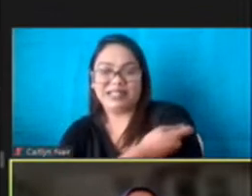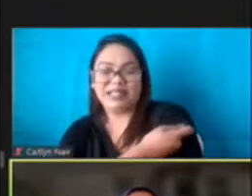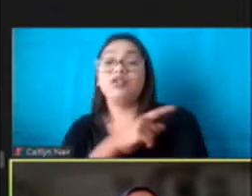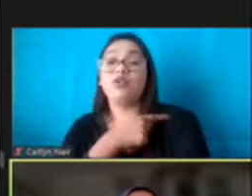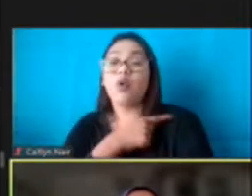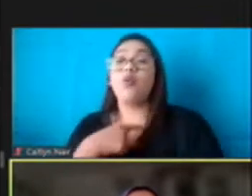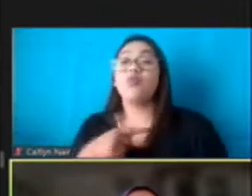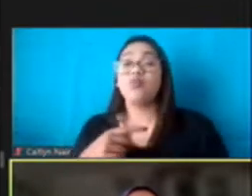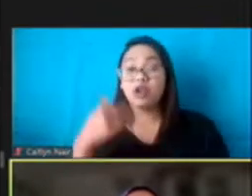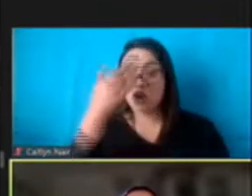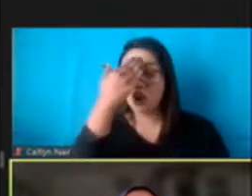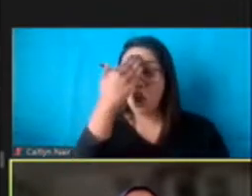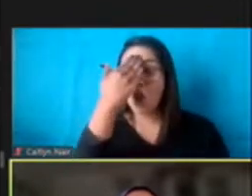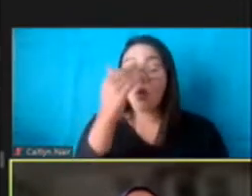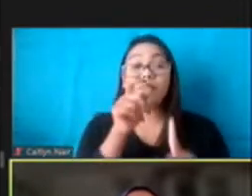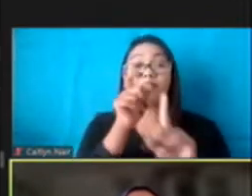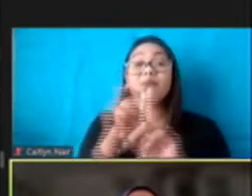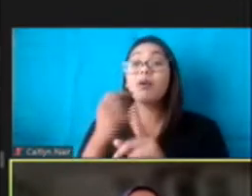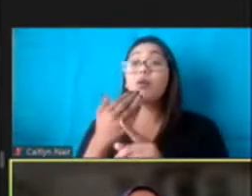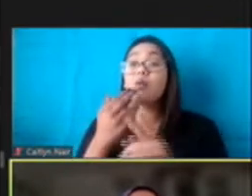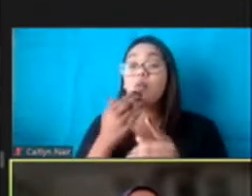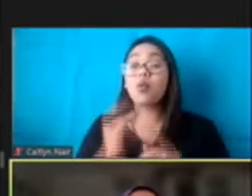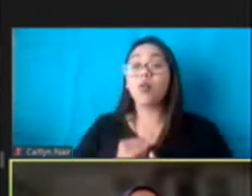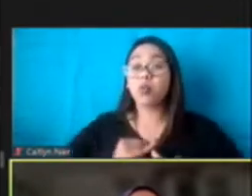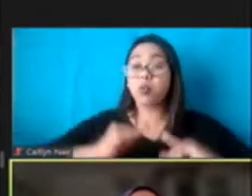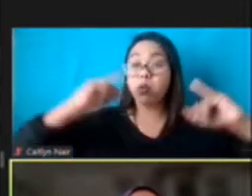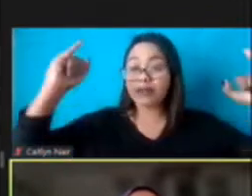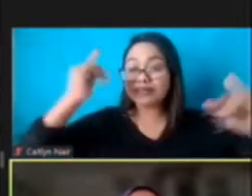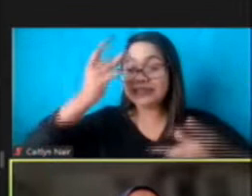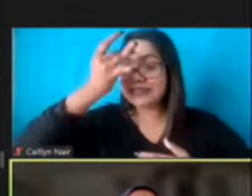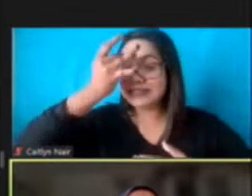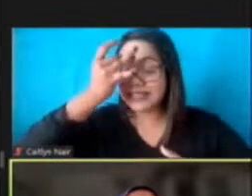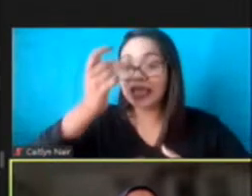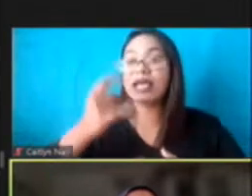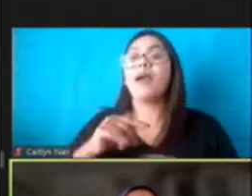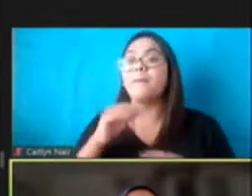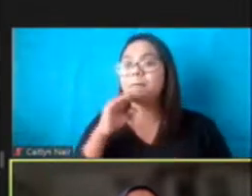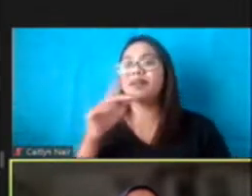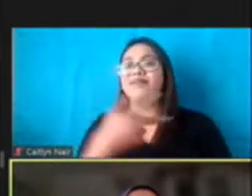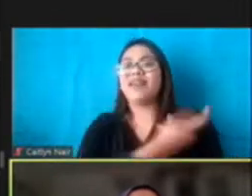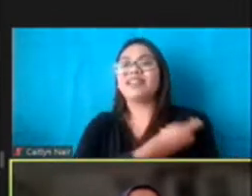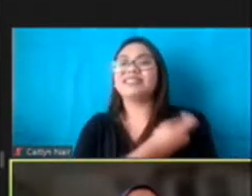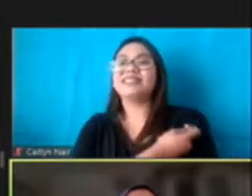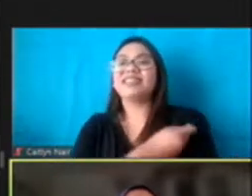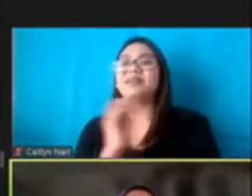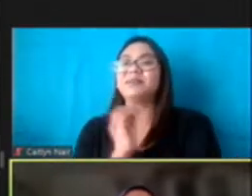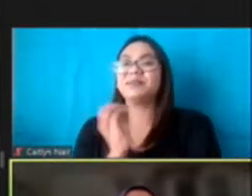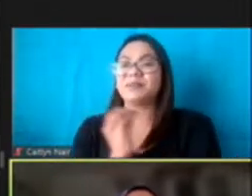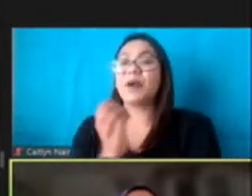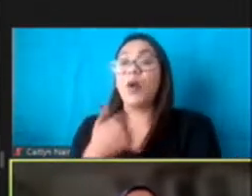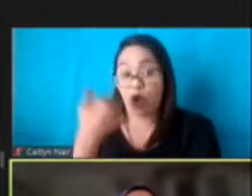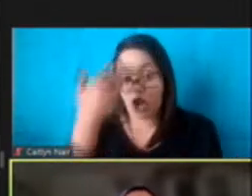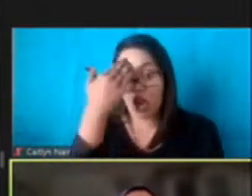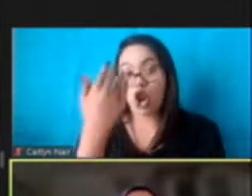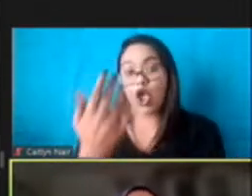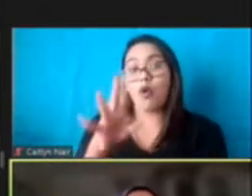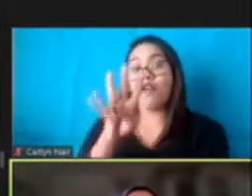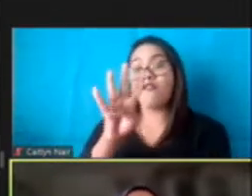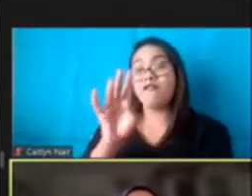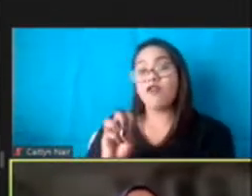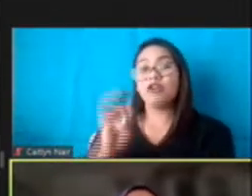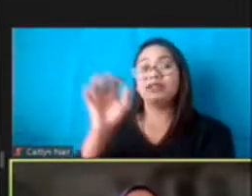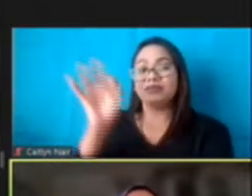admissions are in unvaccinated individuals. There is a lot of seroprevalence, probably over 70%, and at least 40% have received one dose